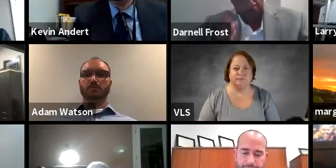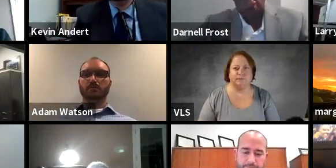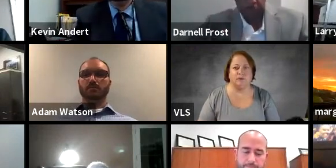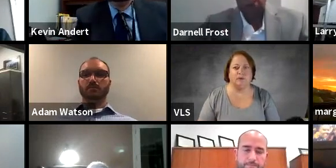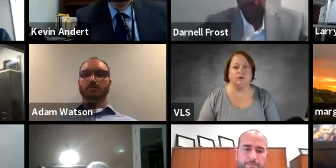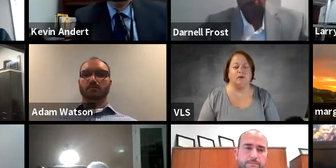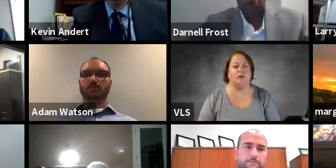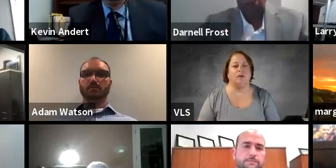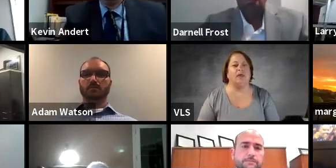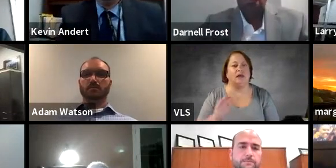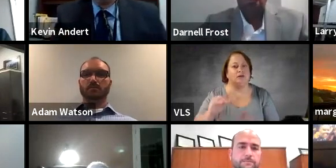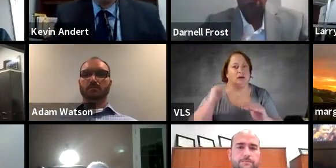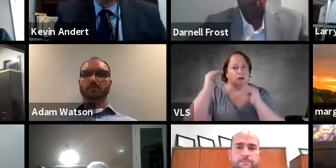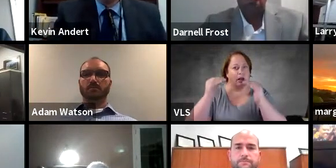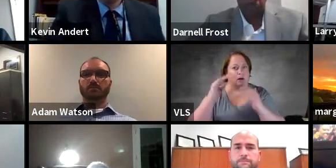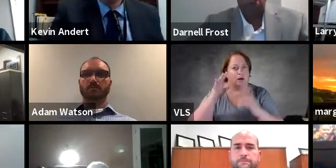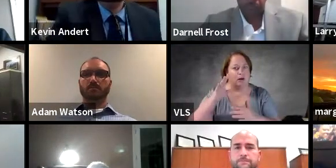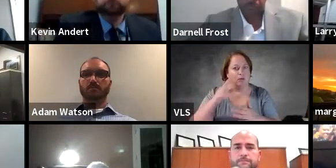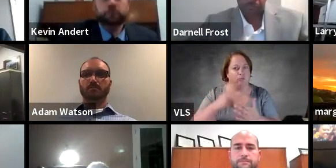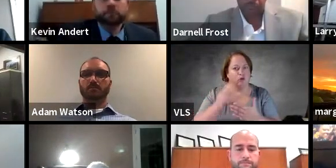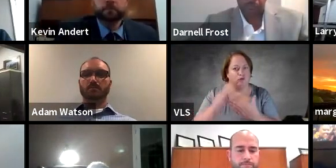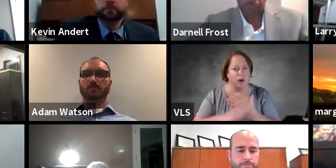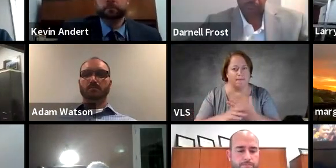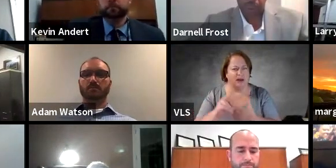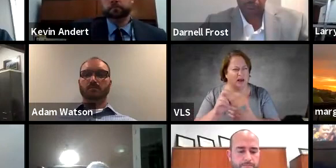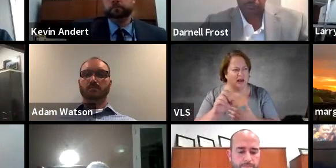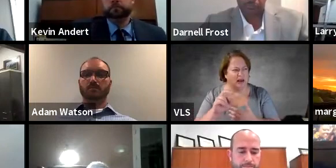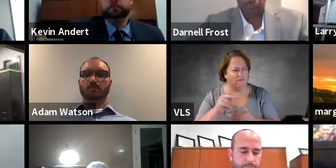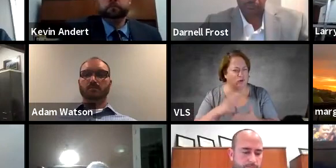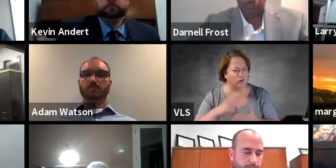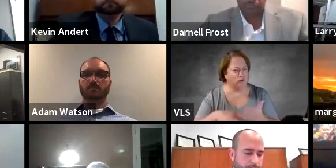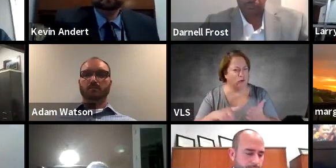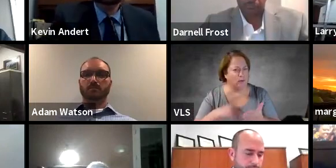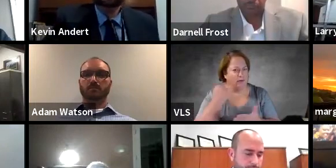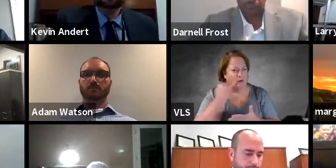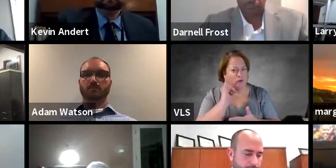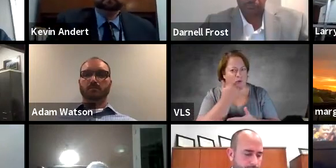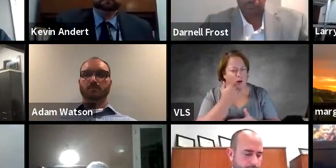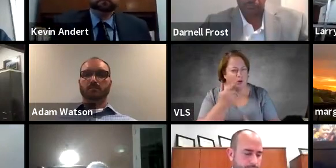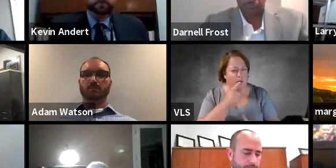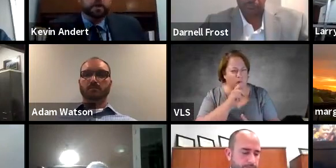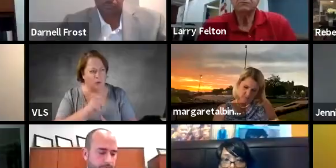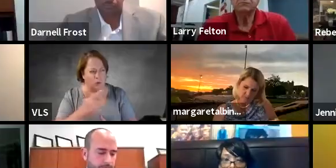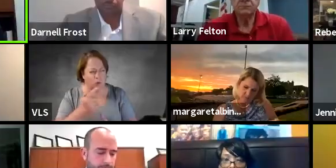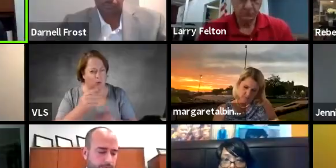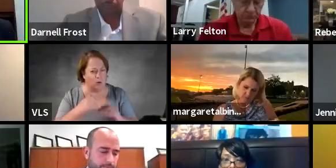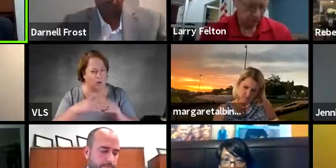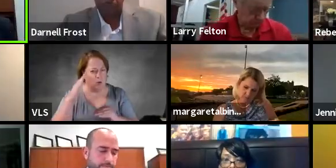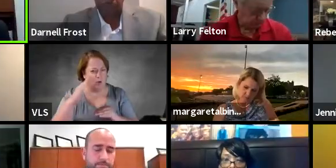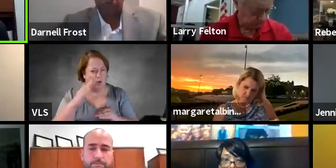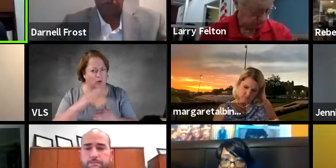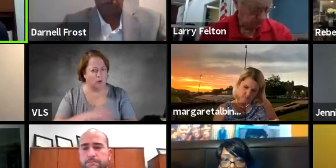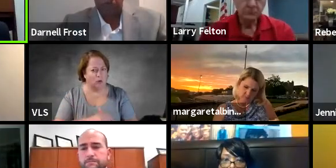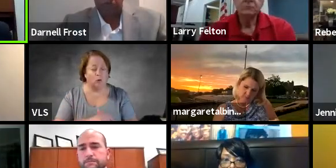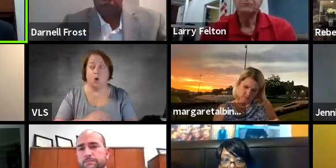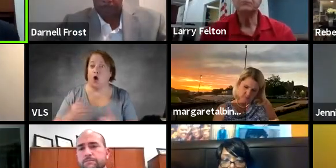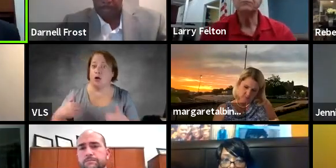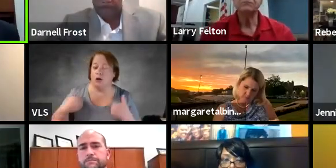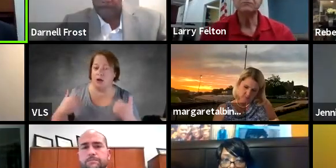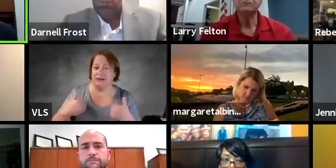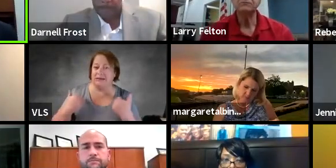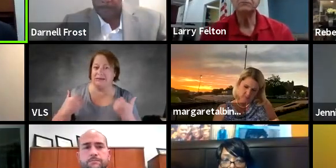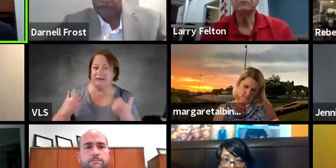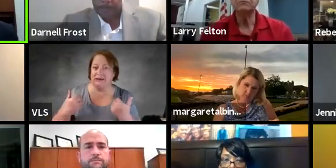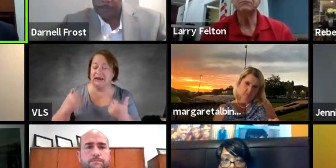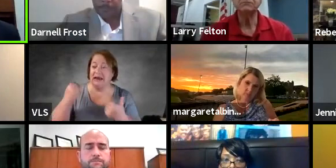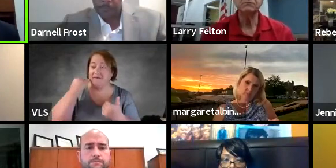So it would be adult program. Kevin, correct me if I'm wrong. 21 or older? So our youngest, actually, you,